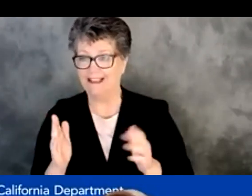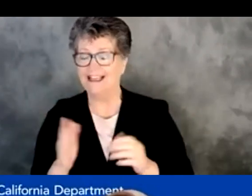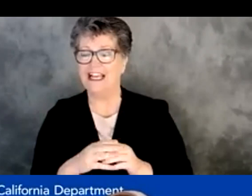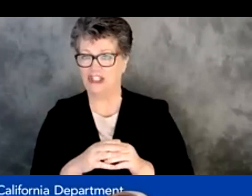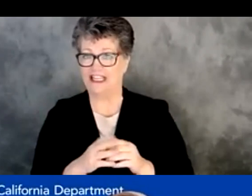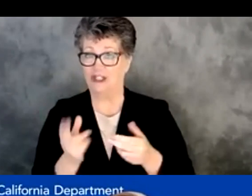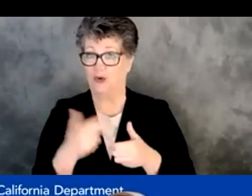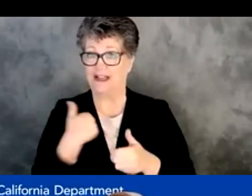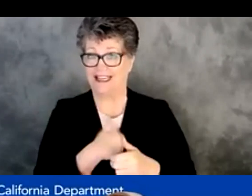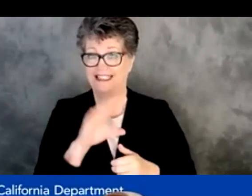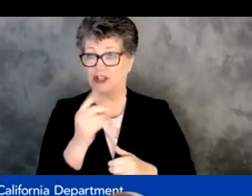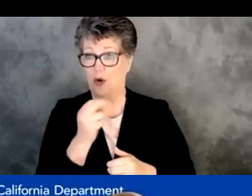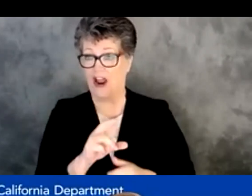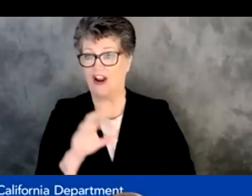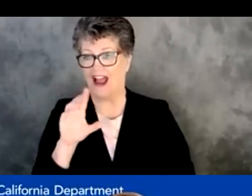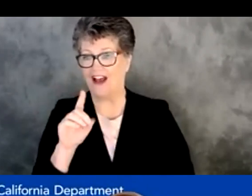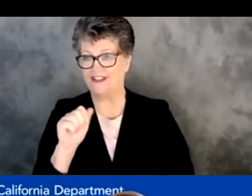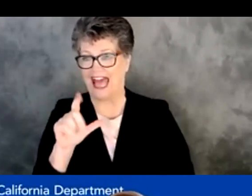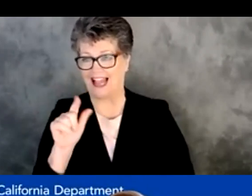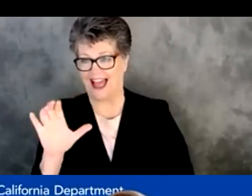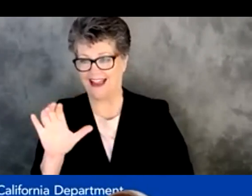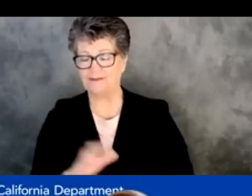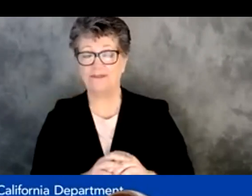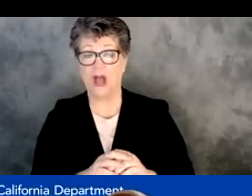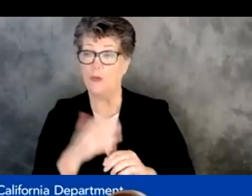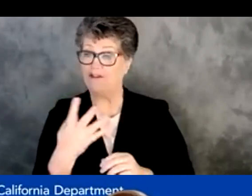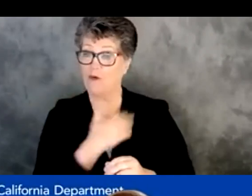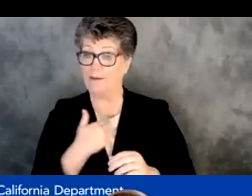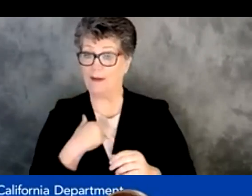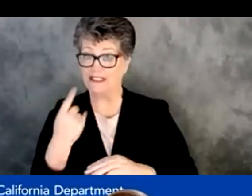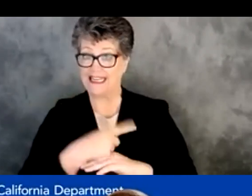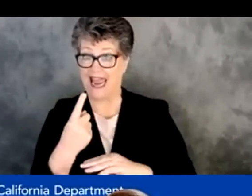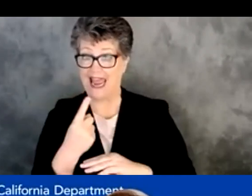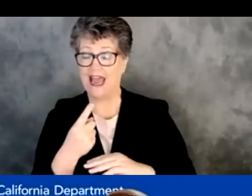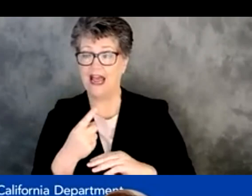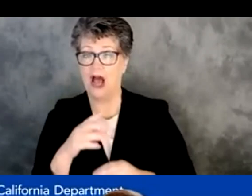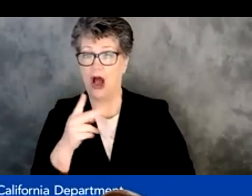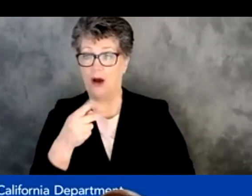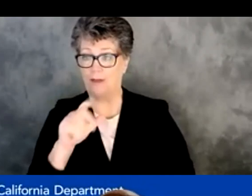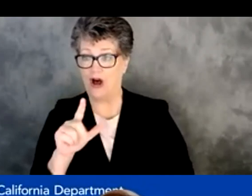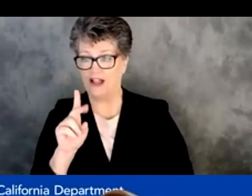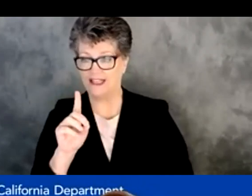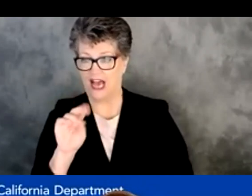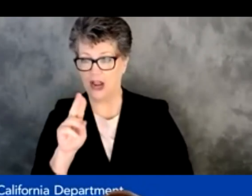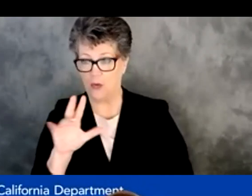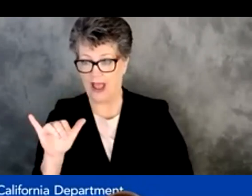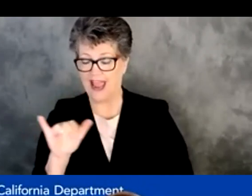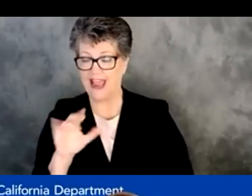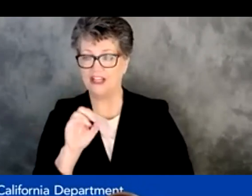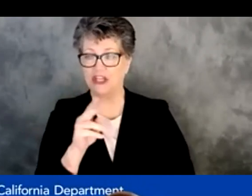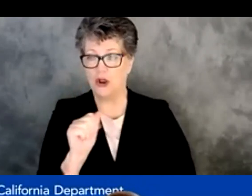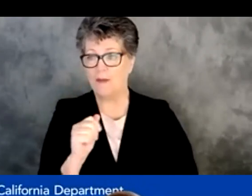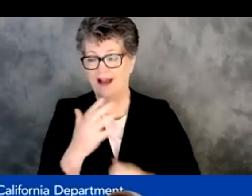co-chair of DACLAC. We also have 4 new members joining us today. Paul Dunaway from Sonoma County Adult